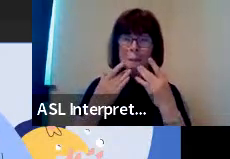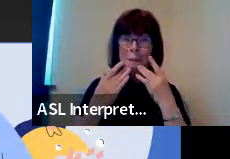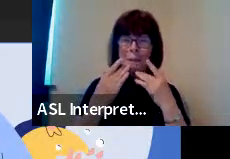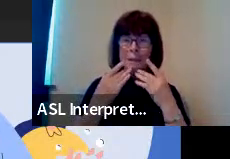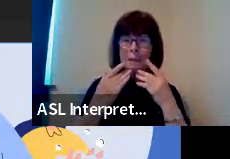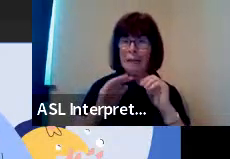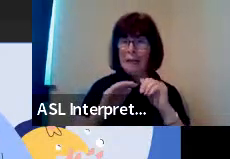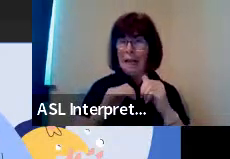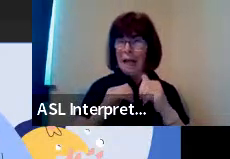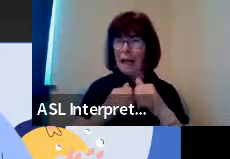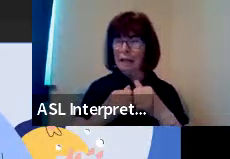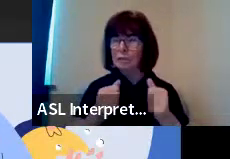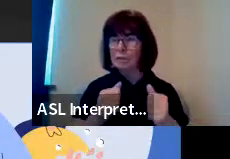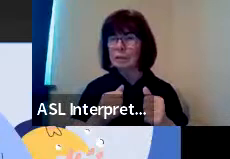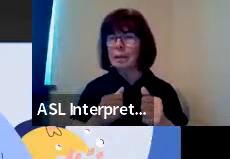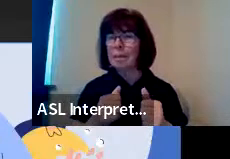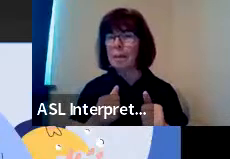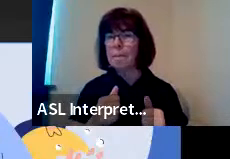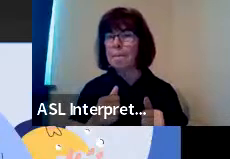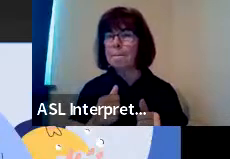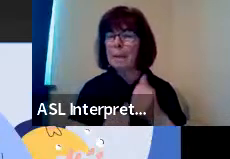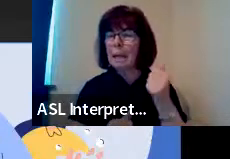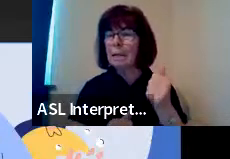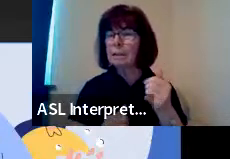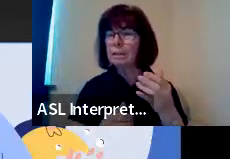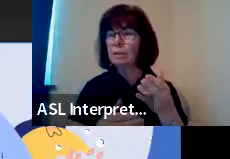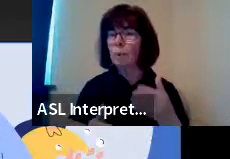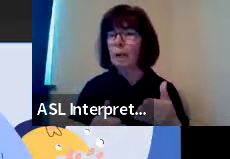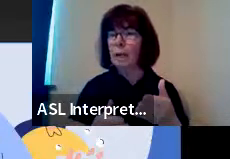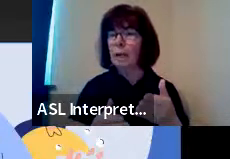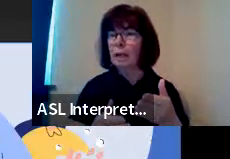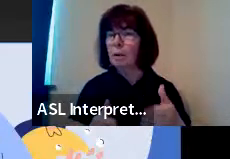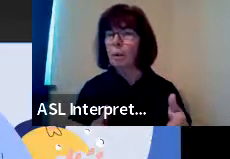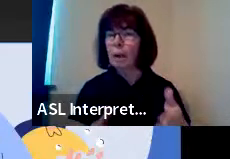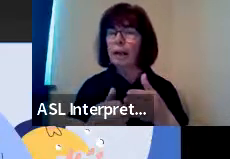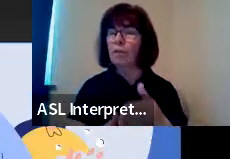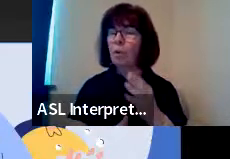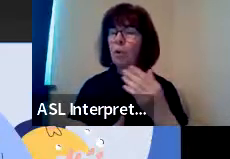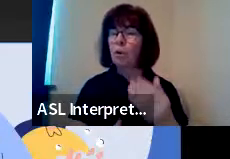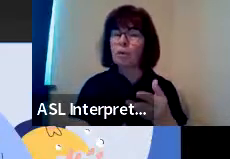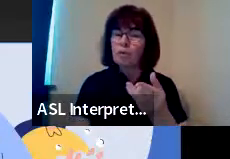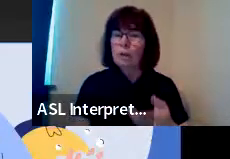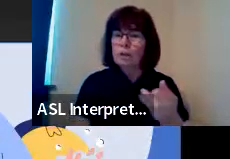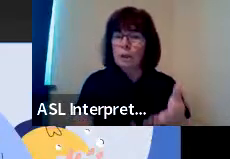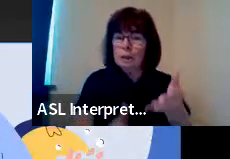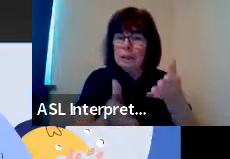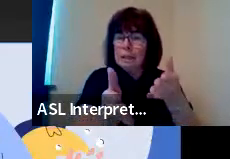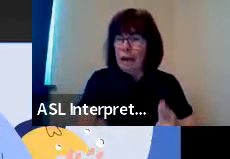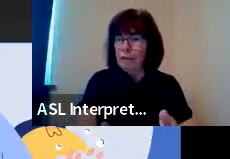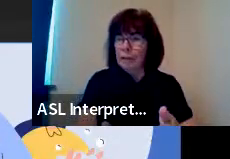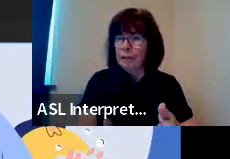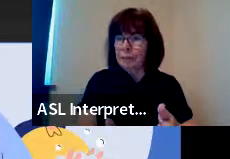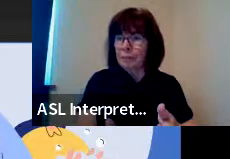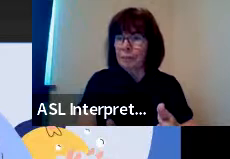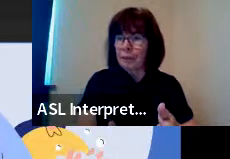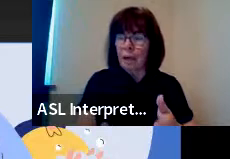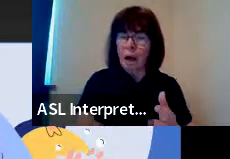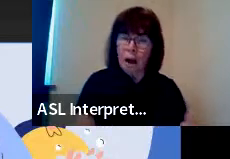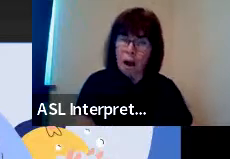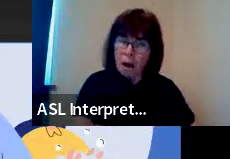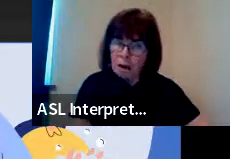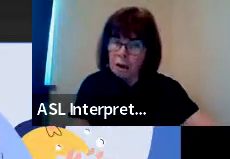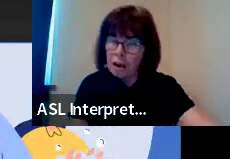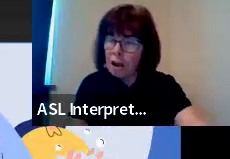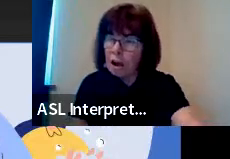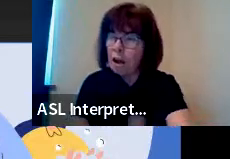most effectively direct the resources that we have? Again, we being the collective, all of you and us together, how